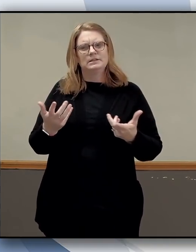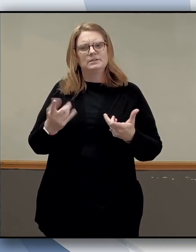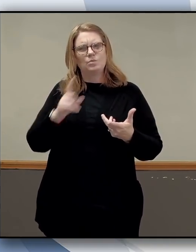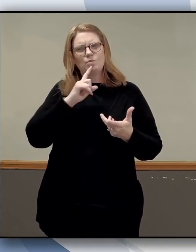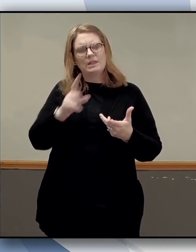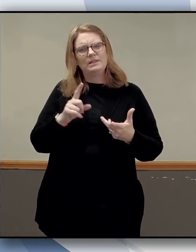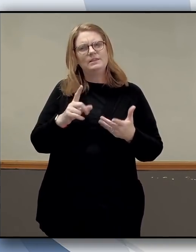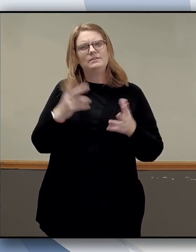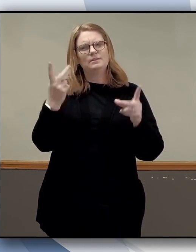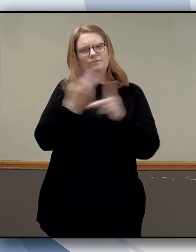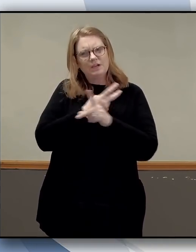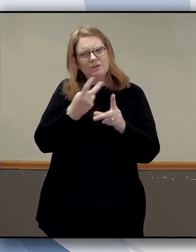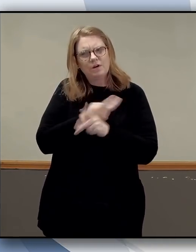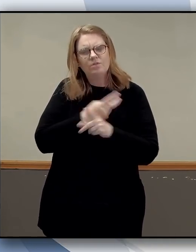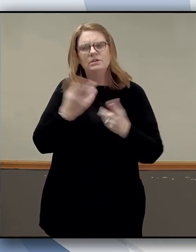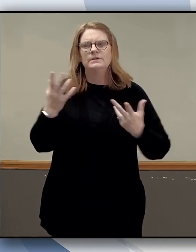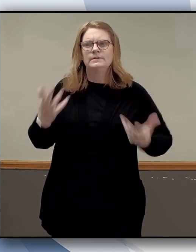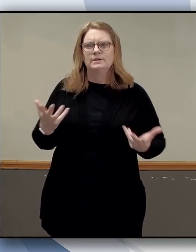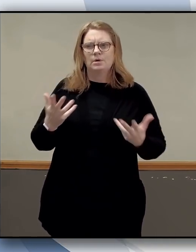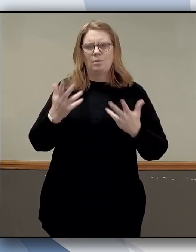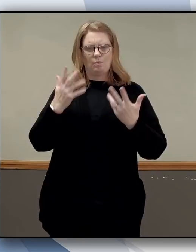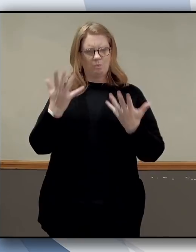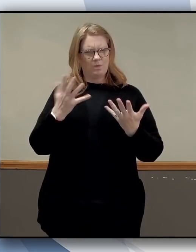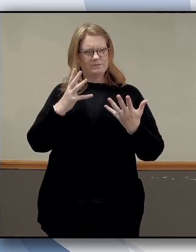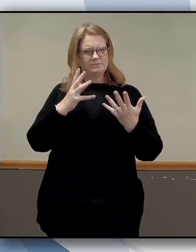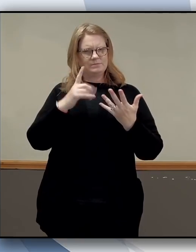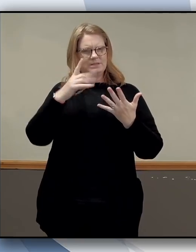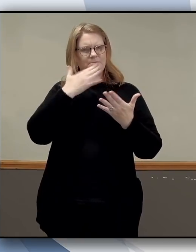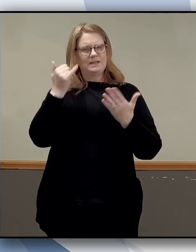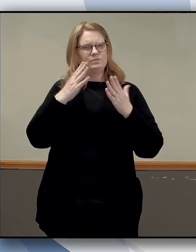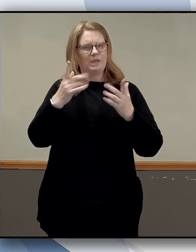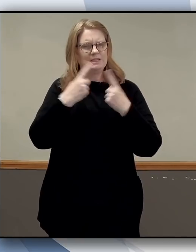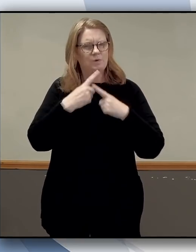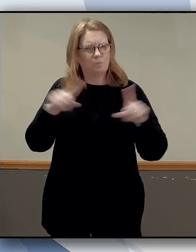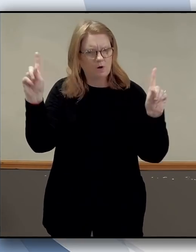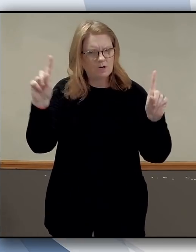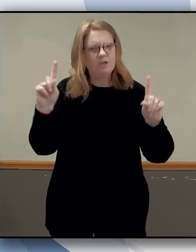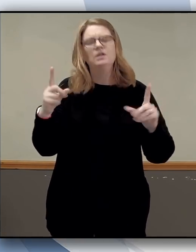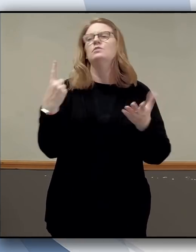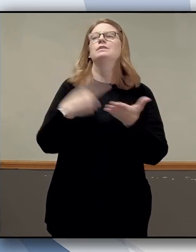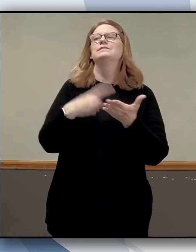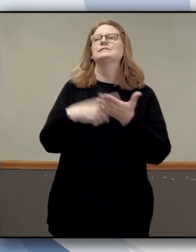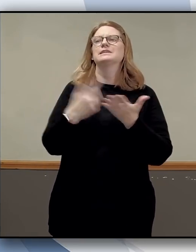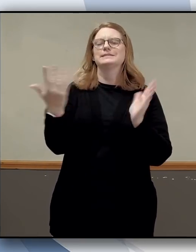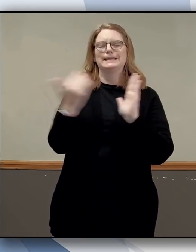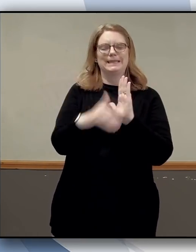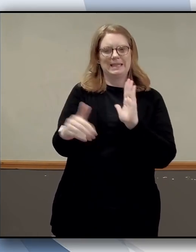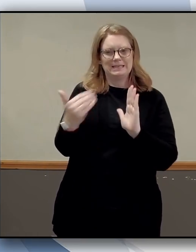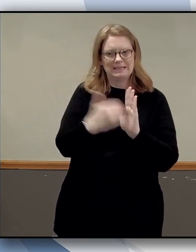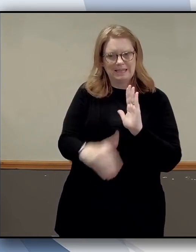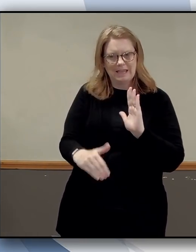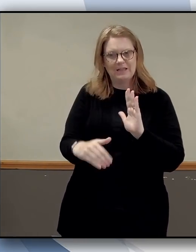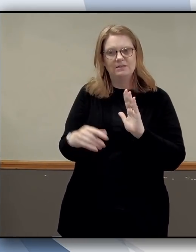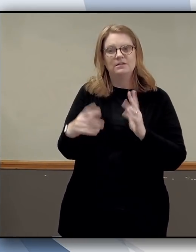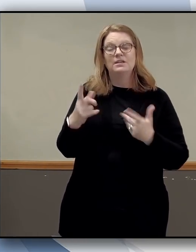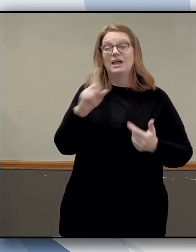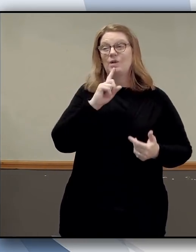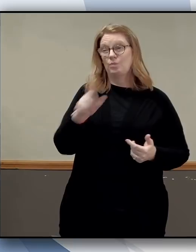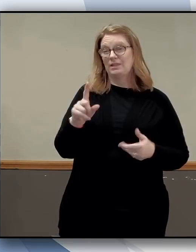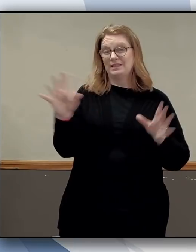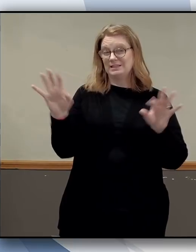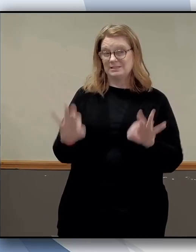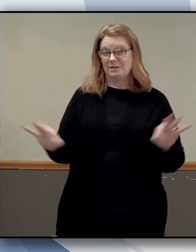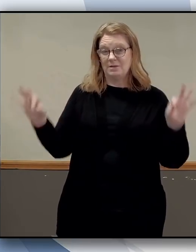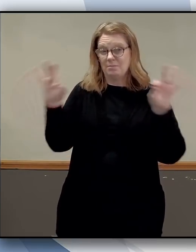that we find tools that can really work. And we've alluded to this at past conferences, and I think it's important to the